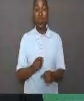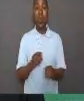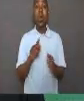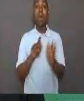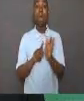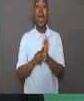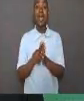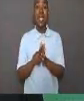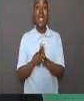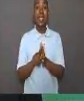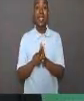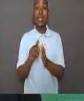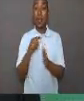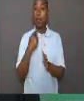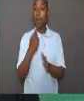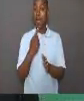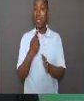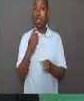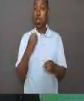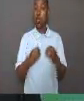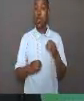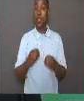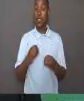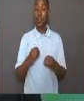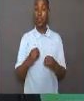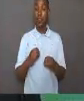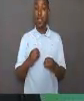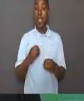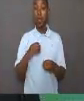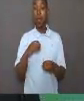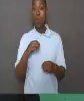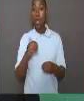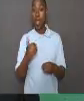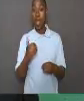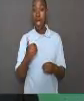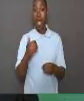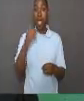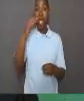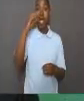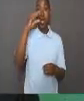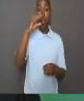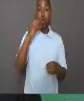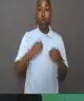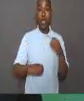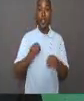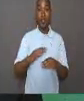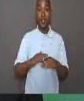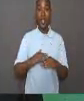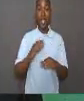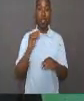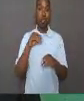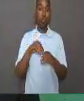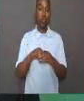organism that lives on or in another organism